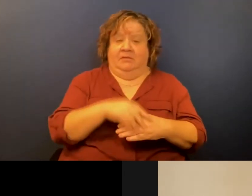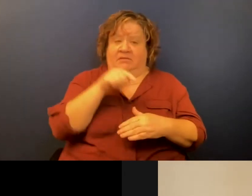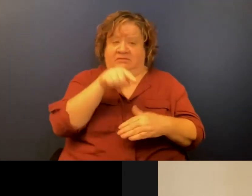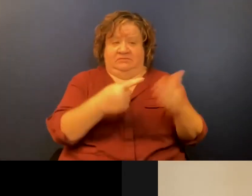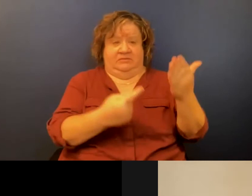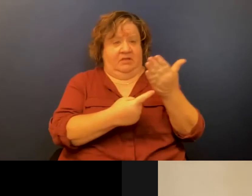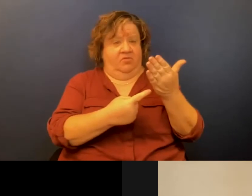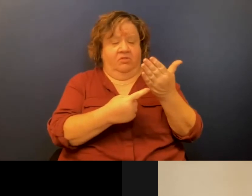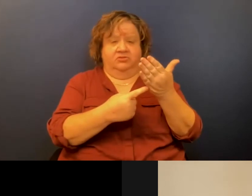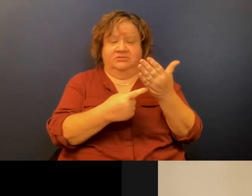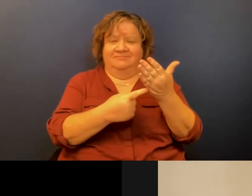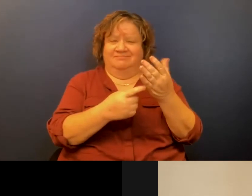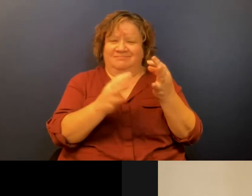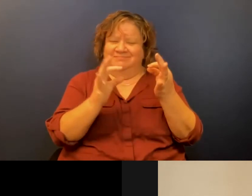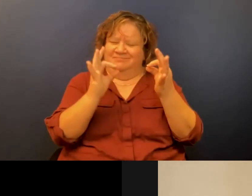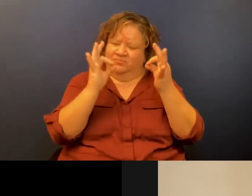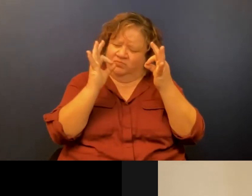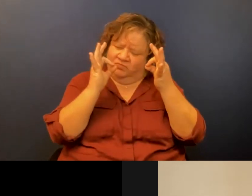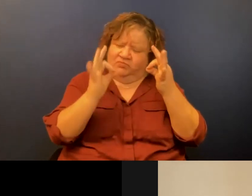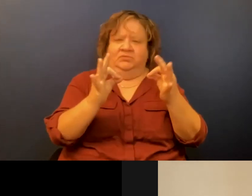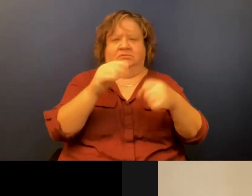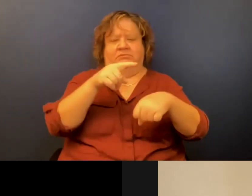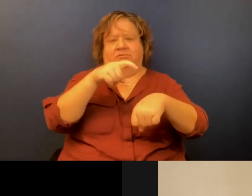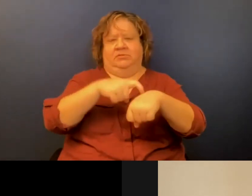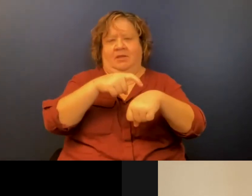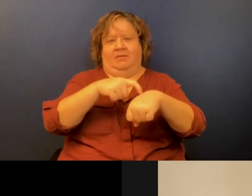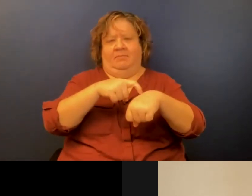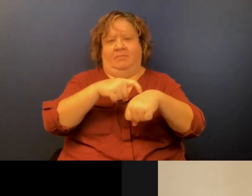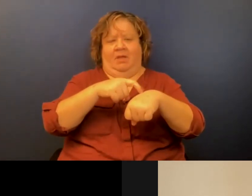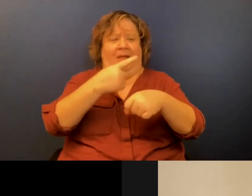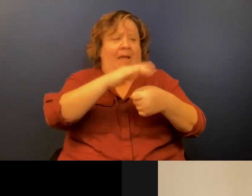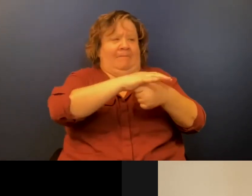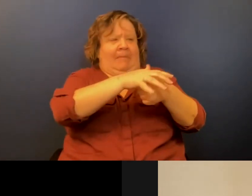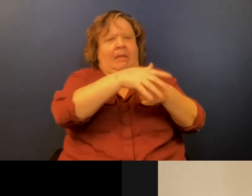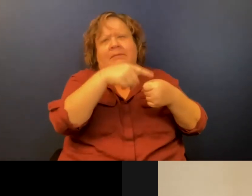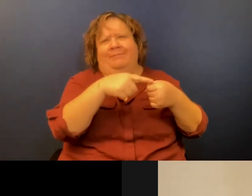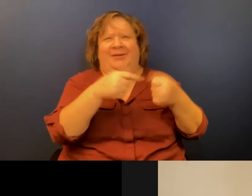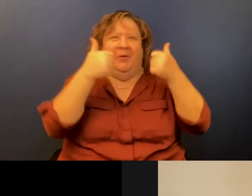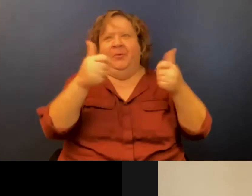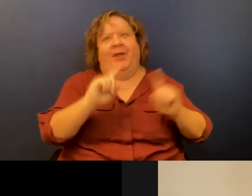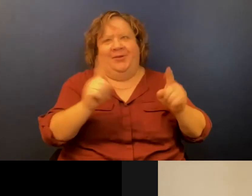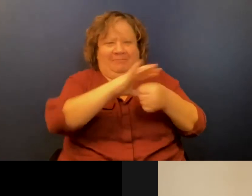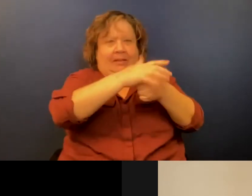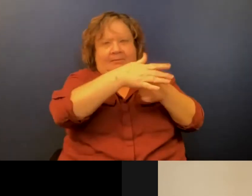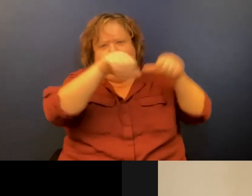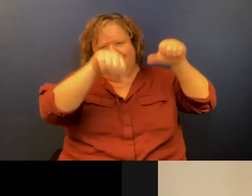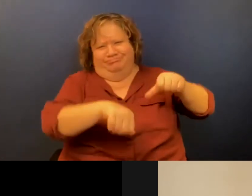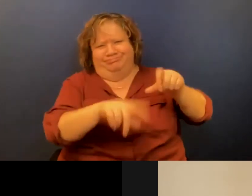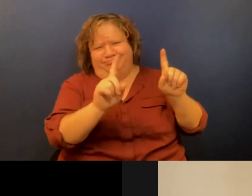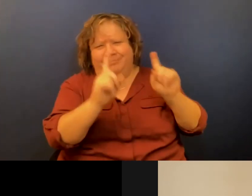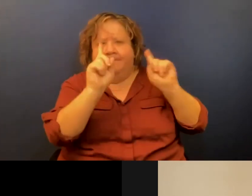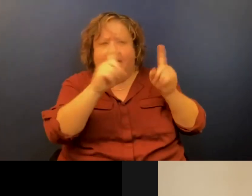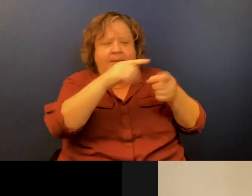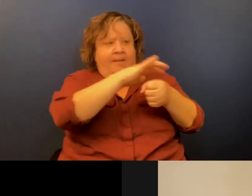of course, you understand, but that we have access to this application for free on both iOS and